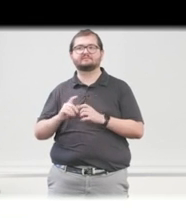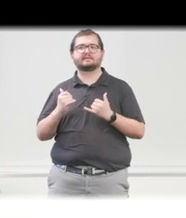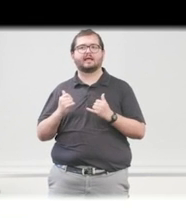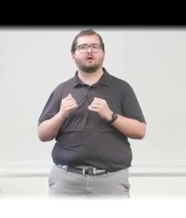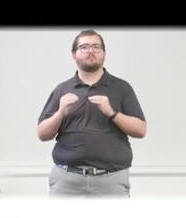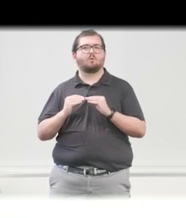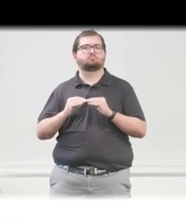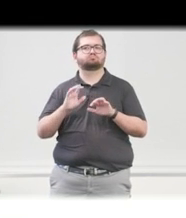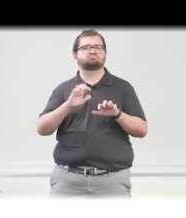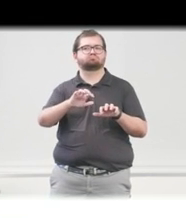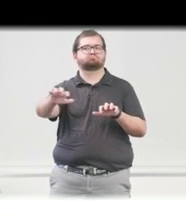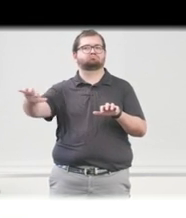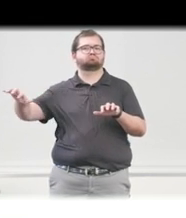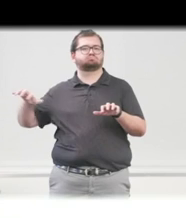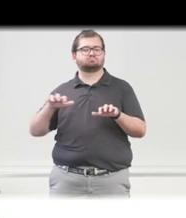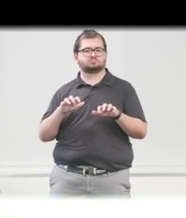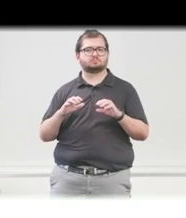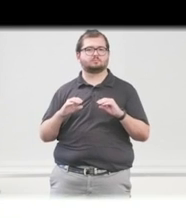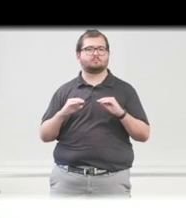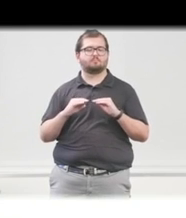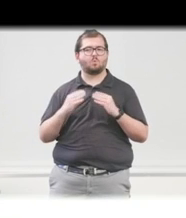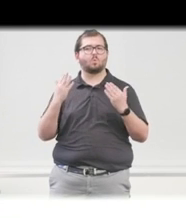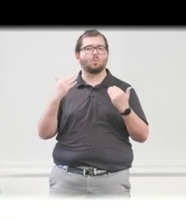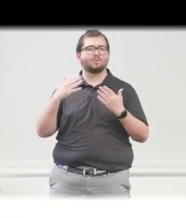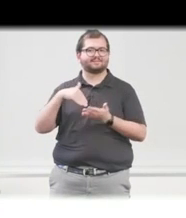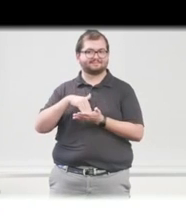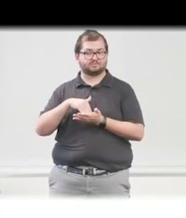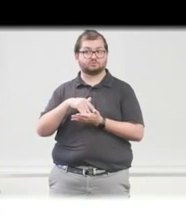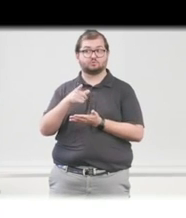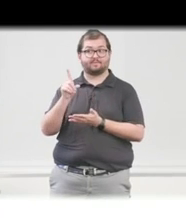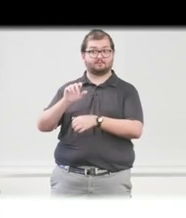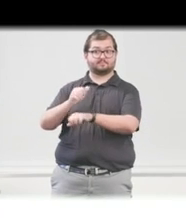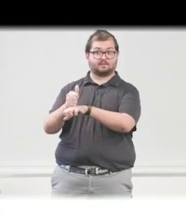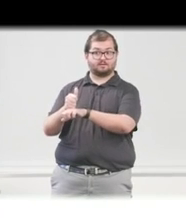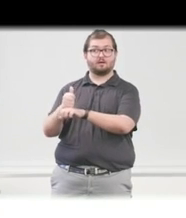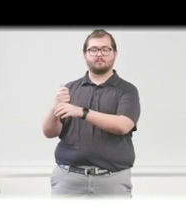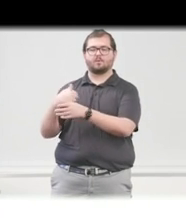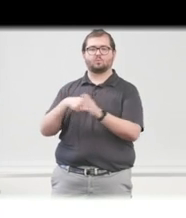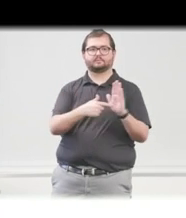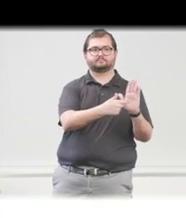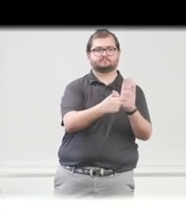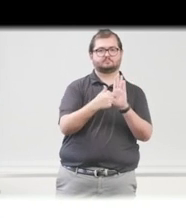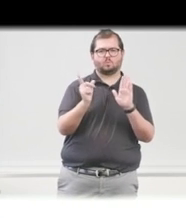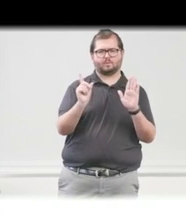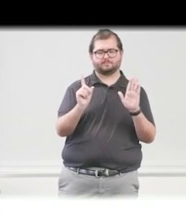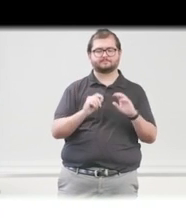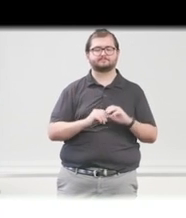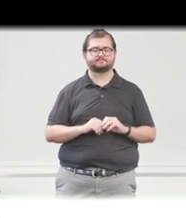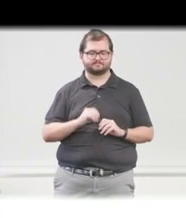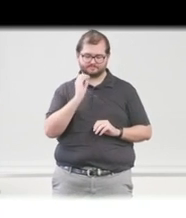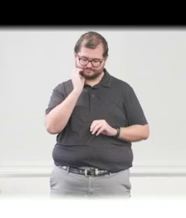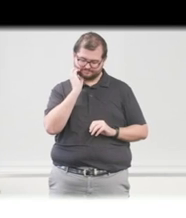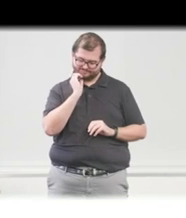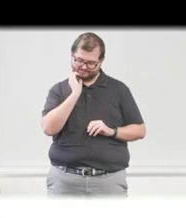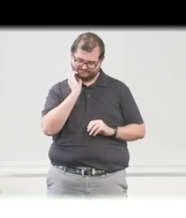to host cooling centers. They map them, and then we show them on our website. So you can direct people here. And then we